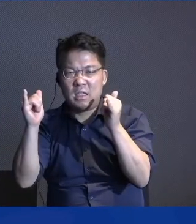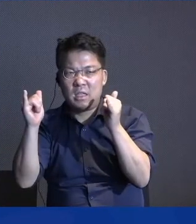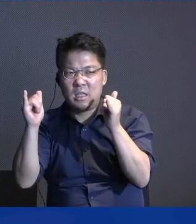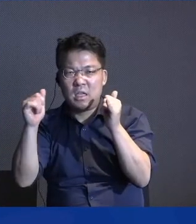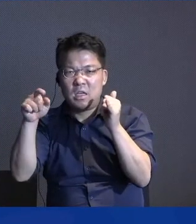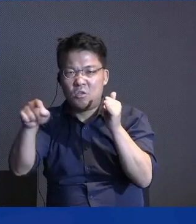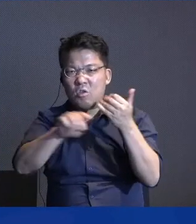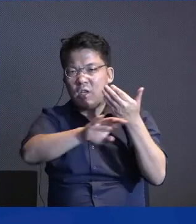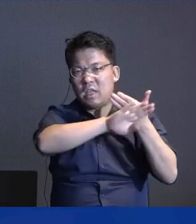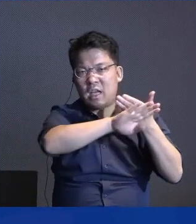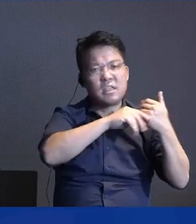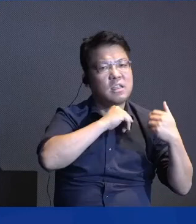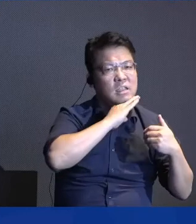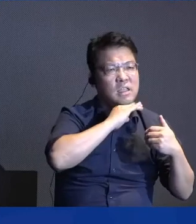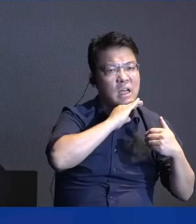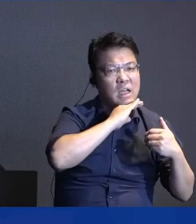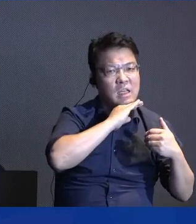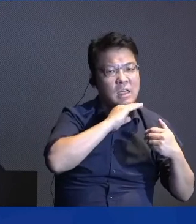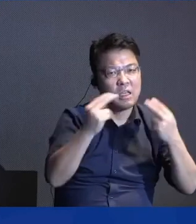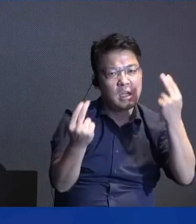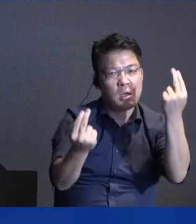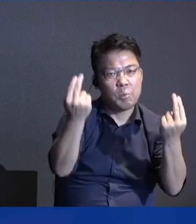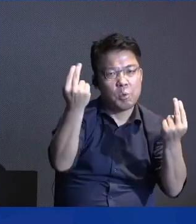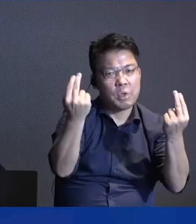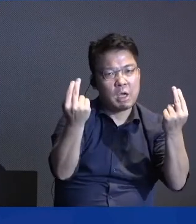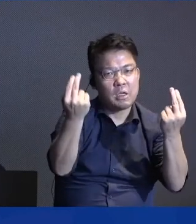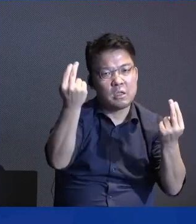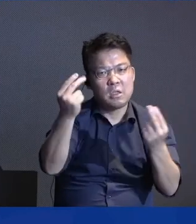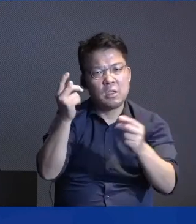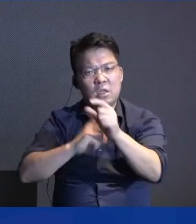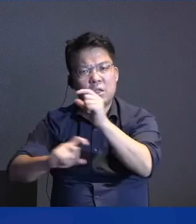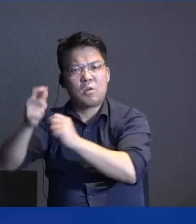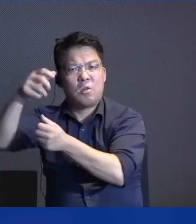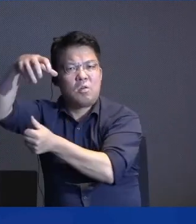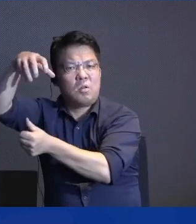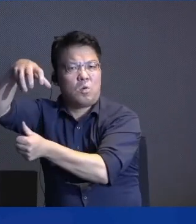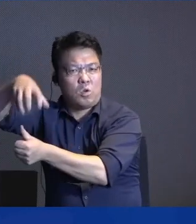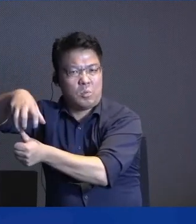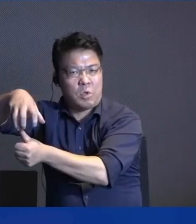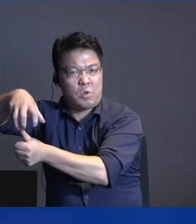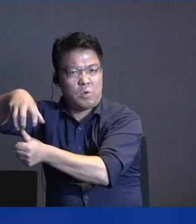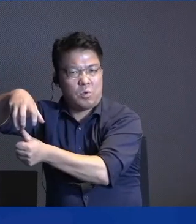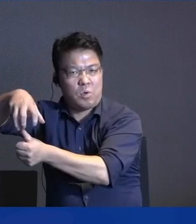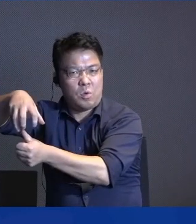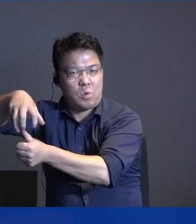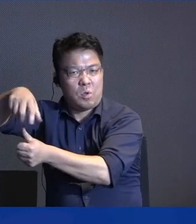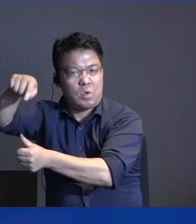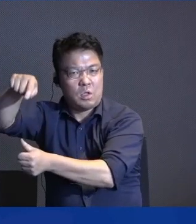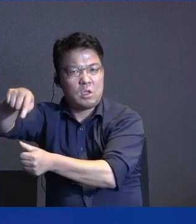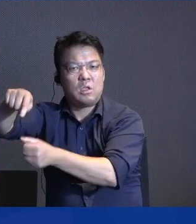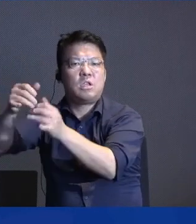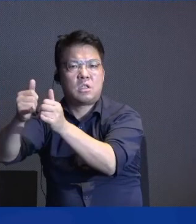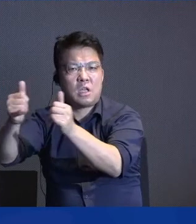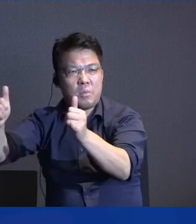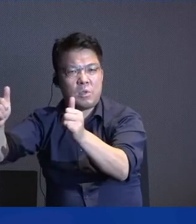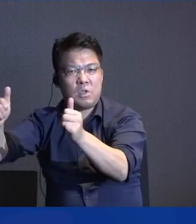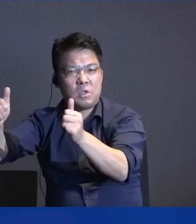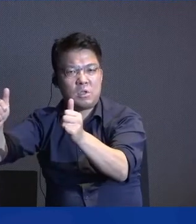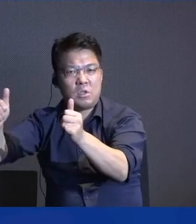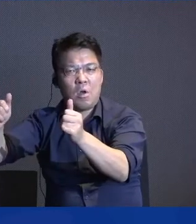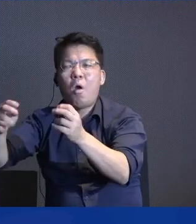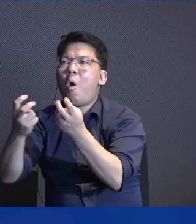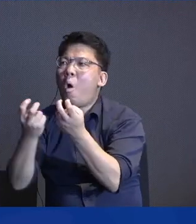and a lot of healthcare centers or nursing homes were